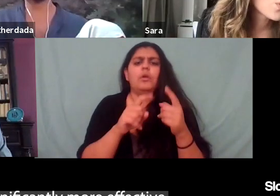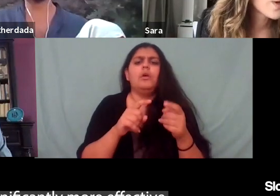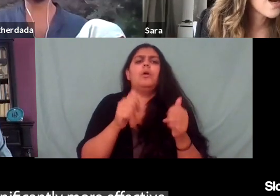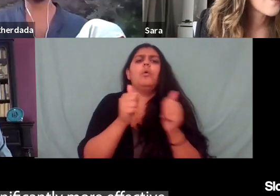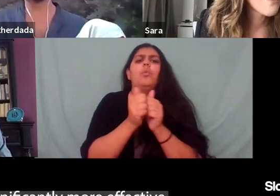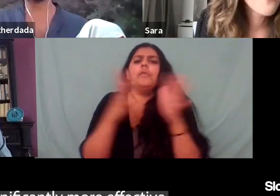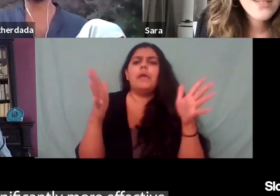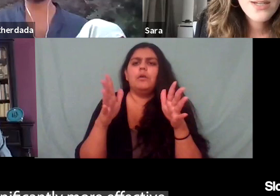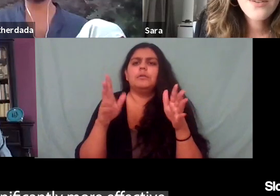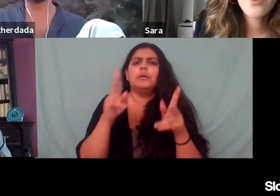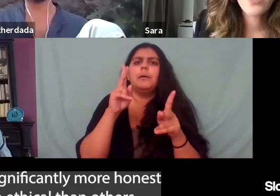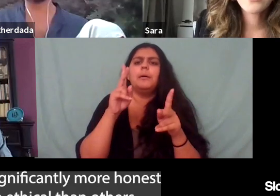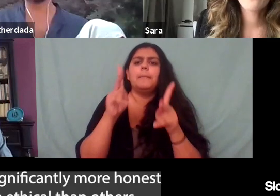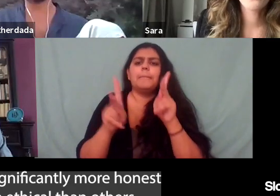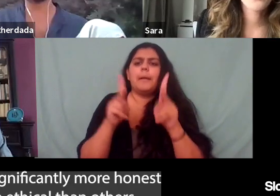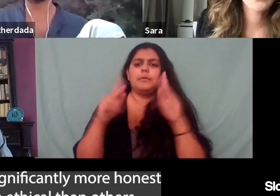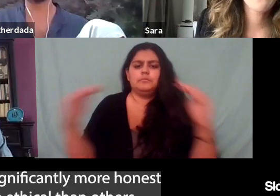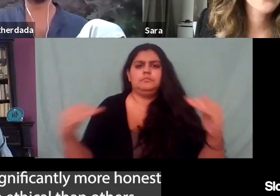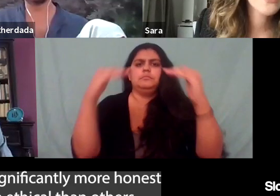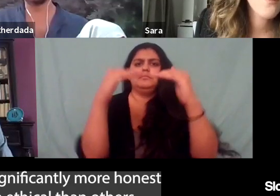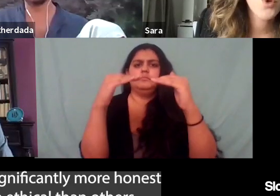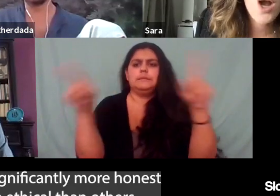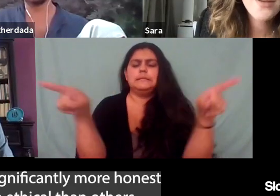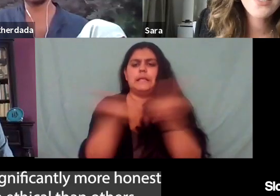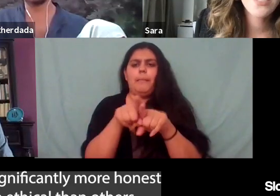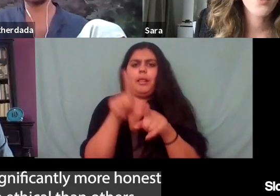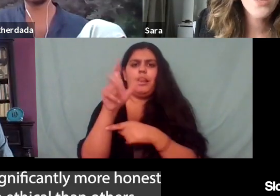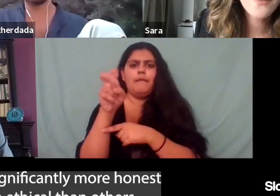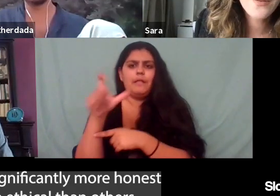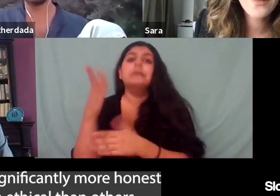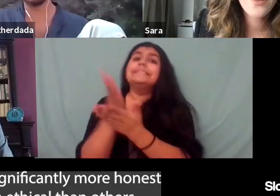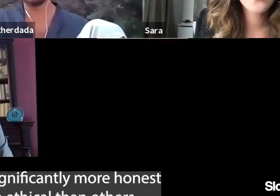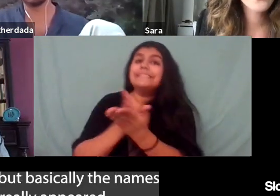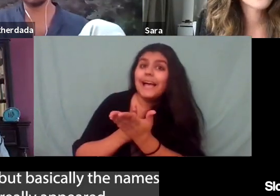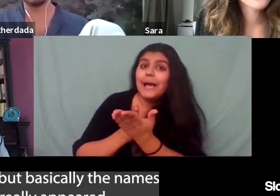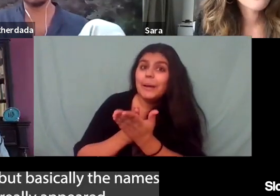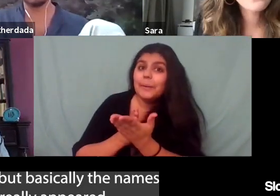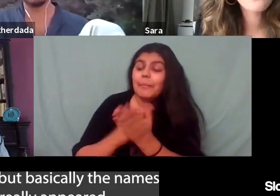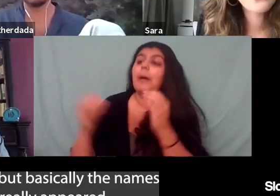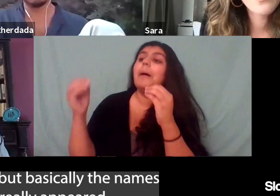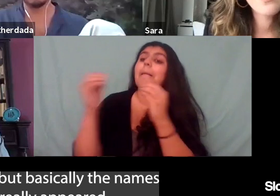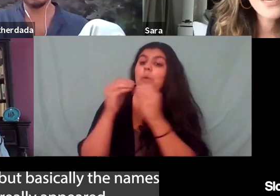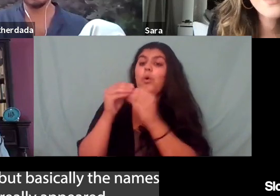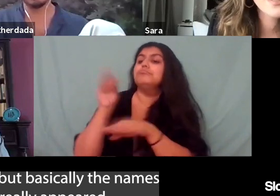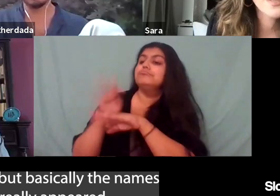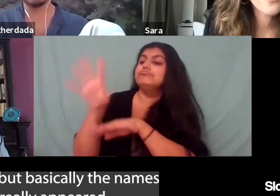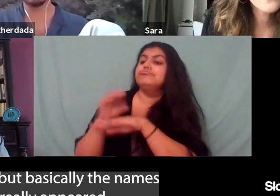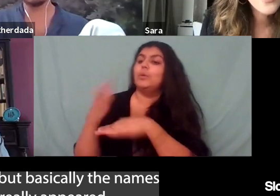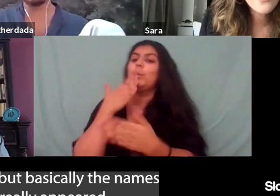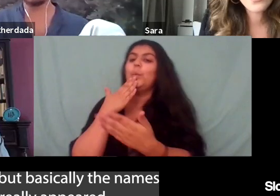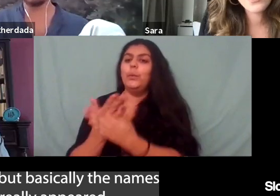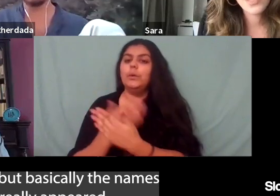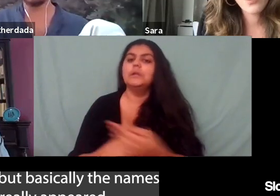significantly more effective, some were significantly more honest and more ethical than others. And but basically